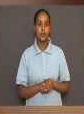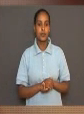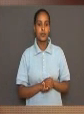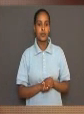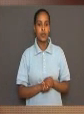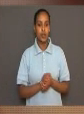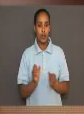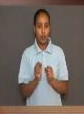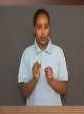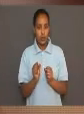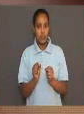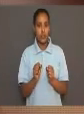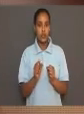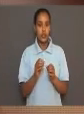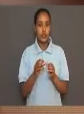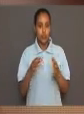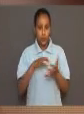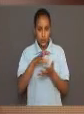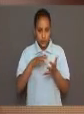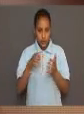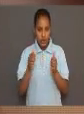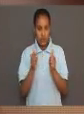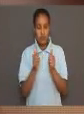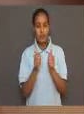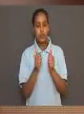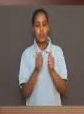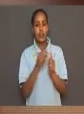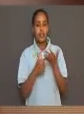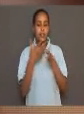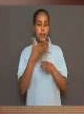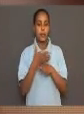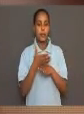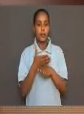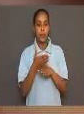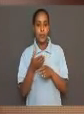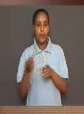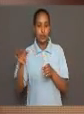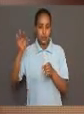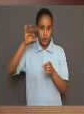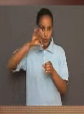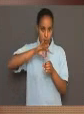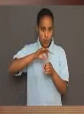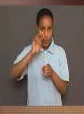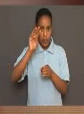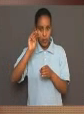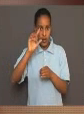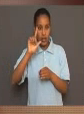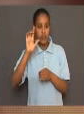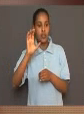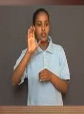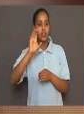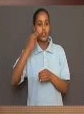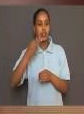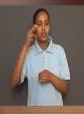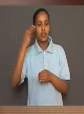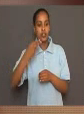Cool the mixture by running it under the tap, and then drop 1 milliliter of ethanol into